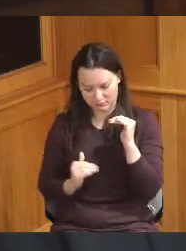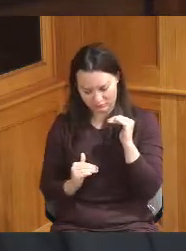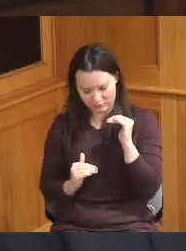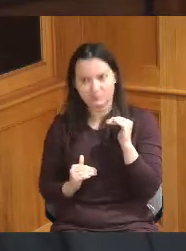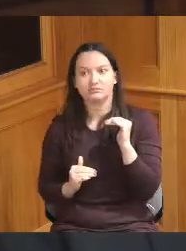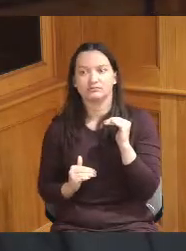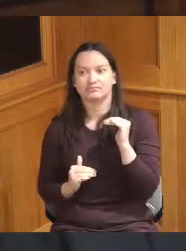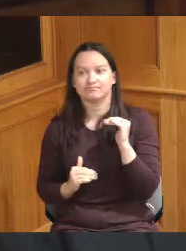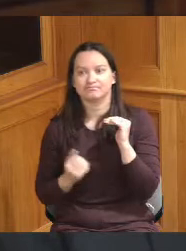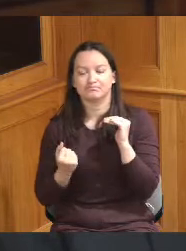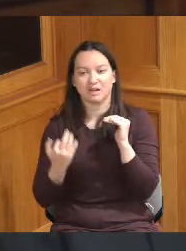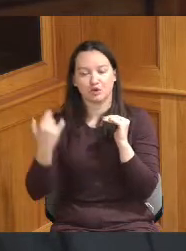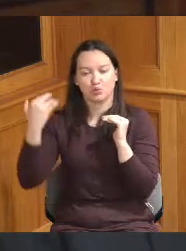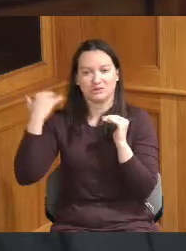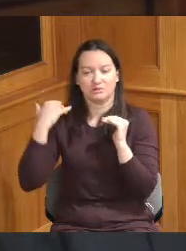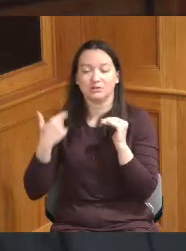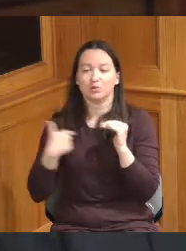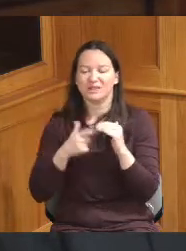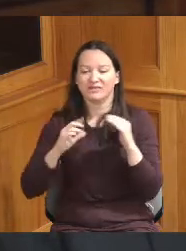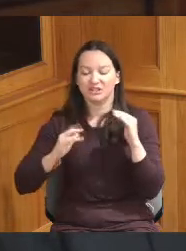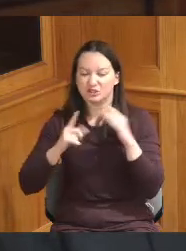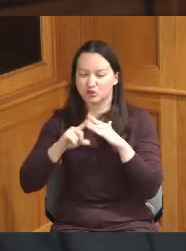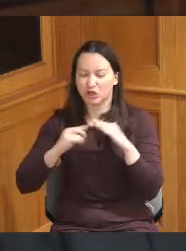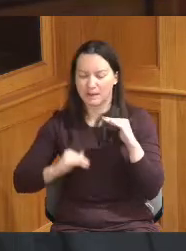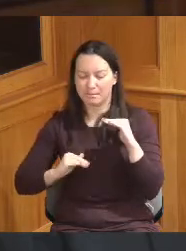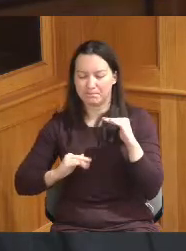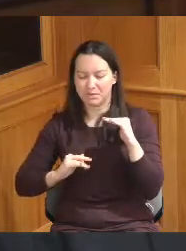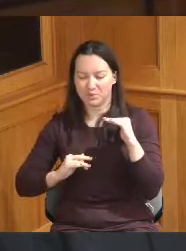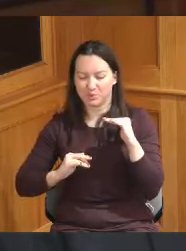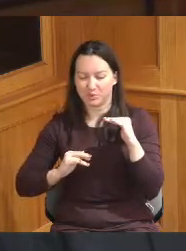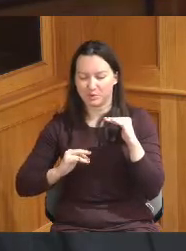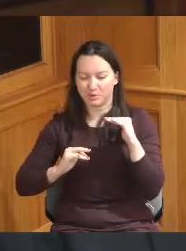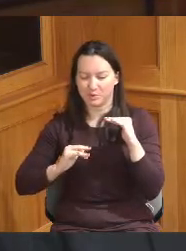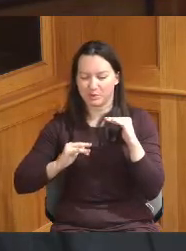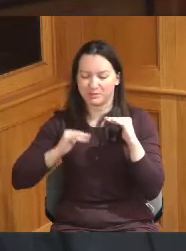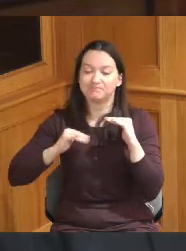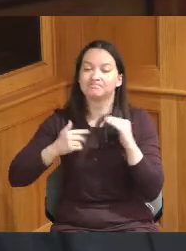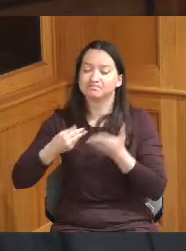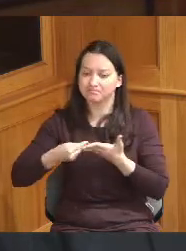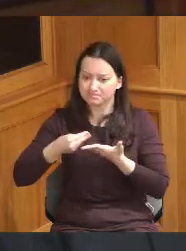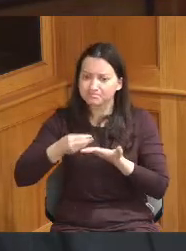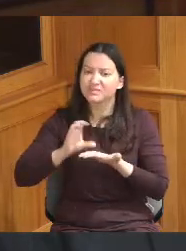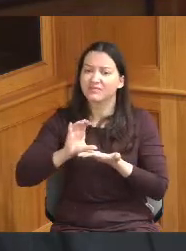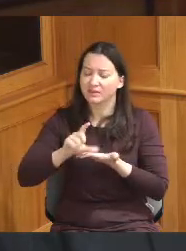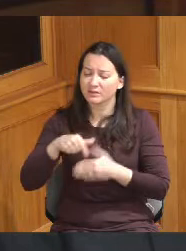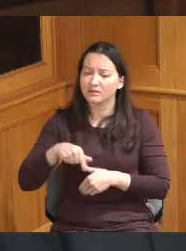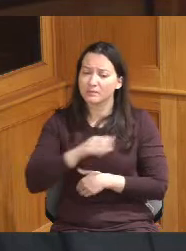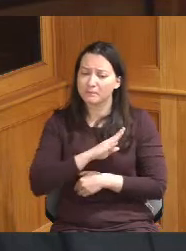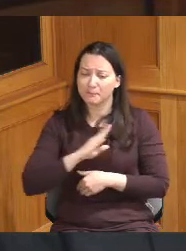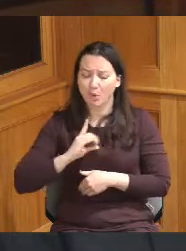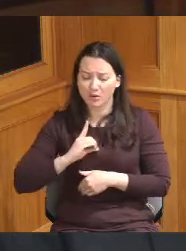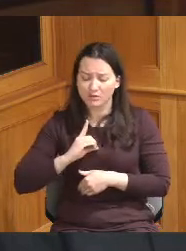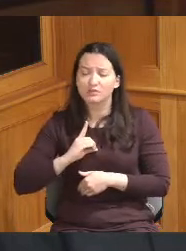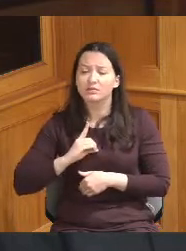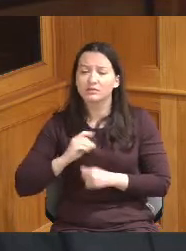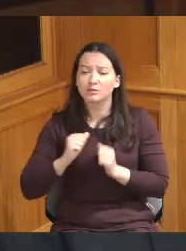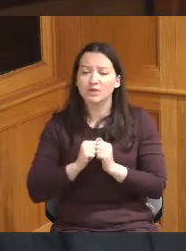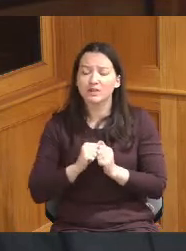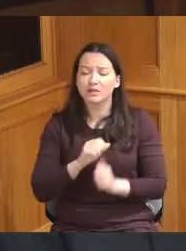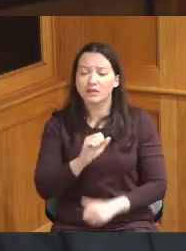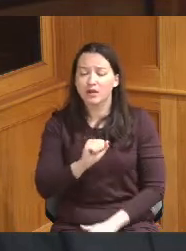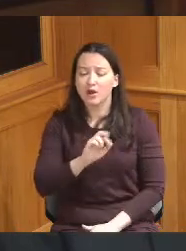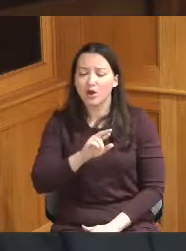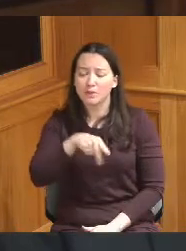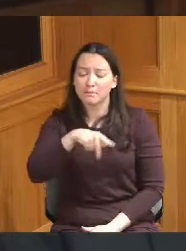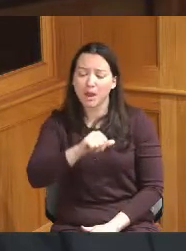ago in Hamilton County. We've started to chip away at that. And so I told them about the investment that this board has made through our ARPA dollars